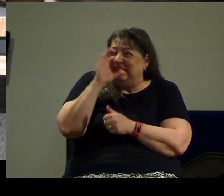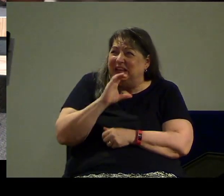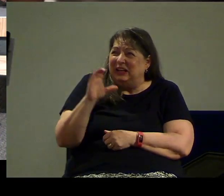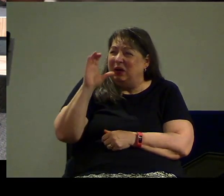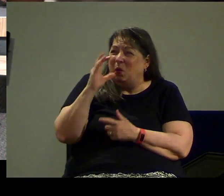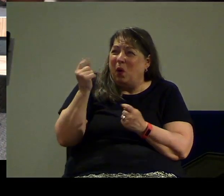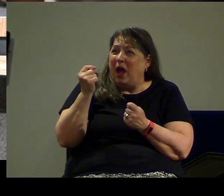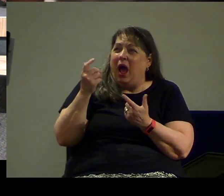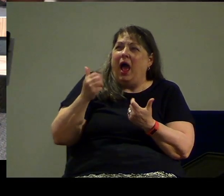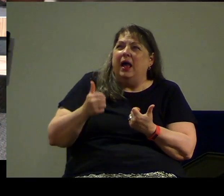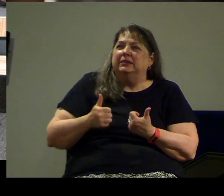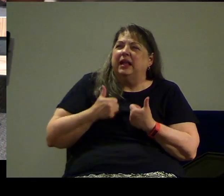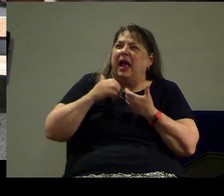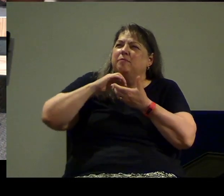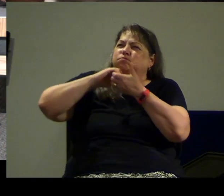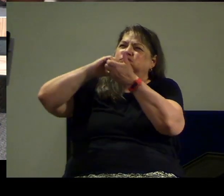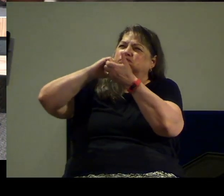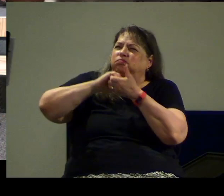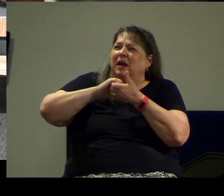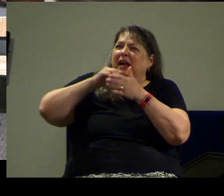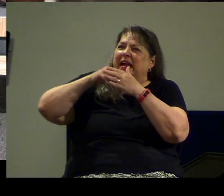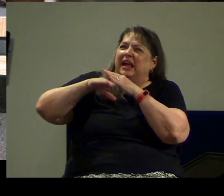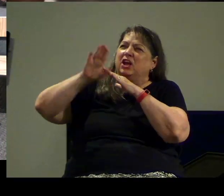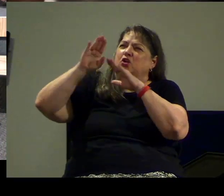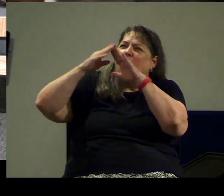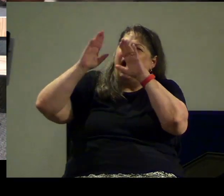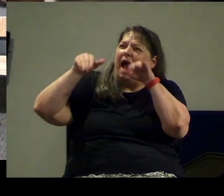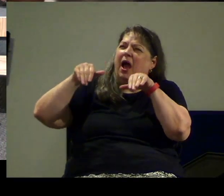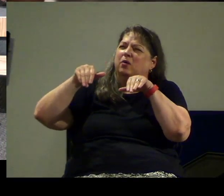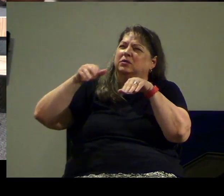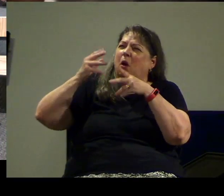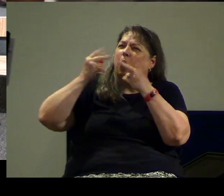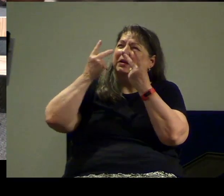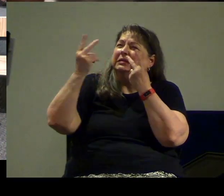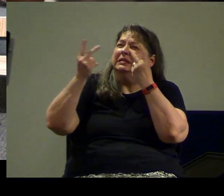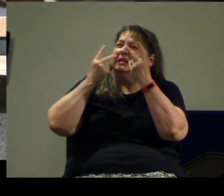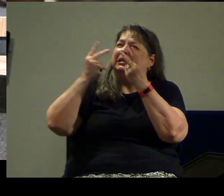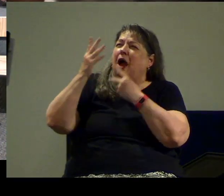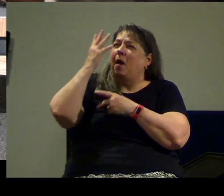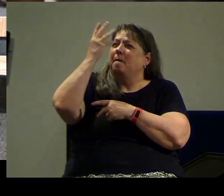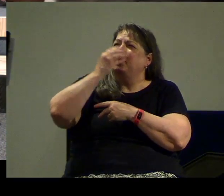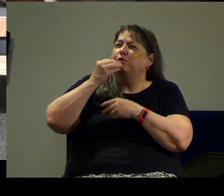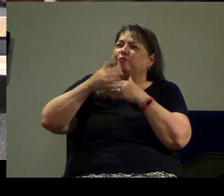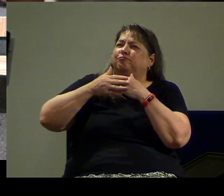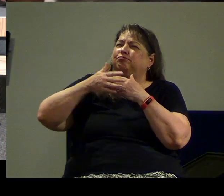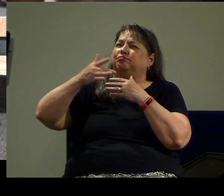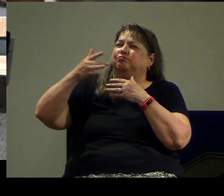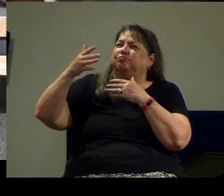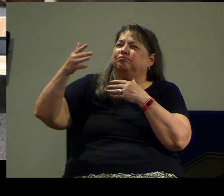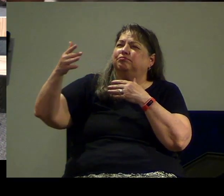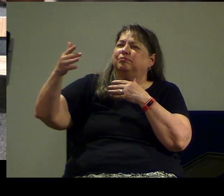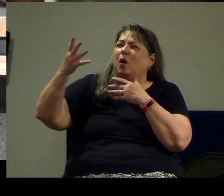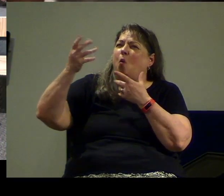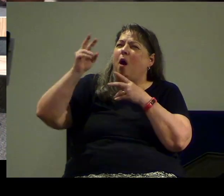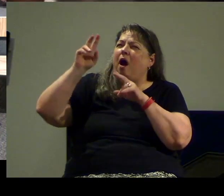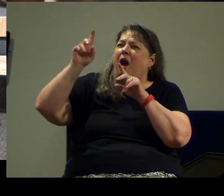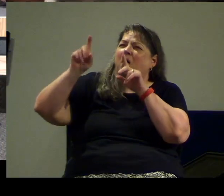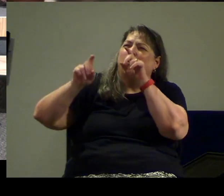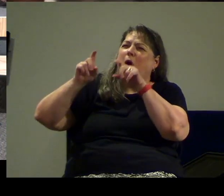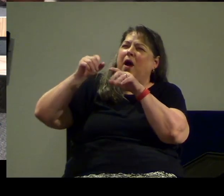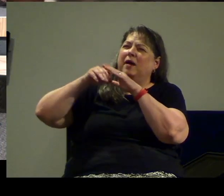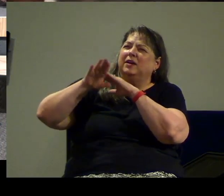of the Lord all the days of my life, to behold the beauty of the Lord and to inquire in his